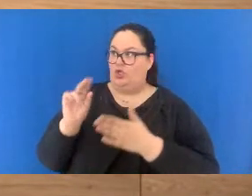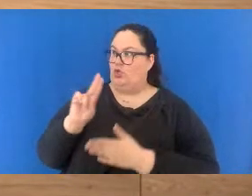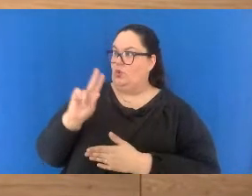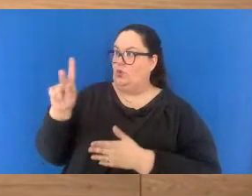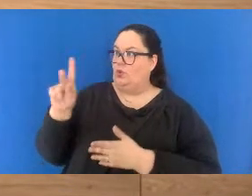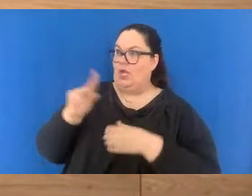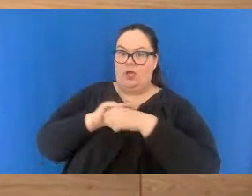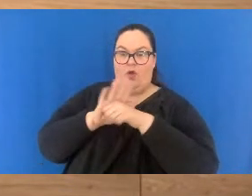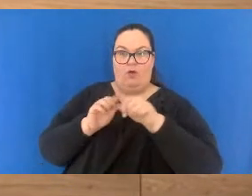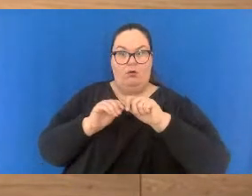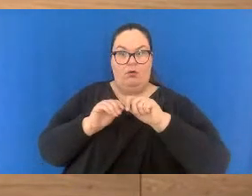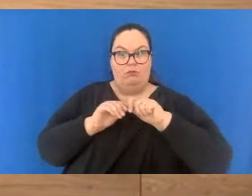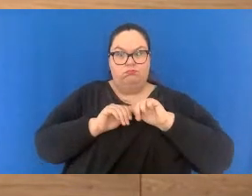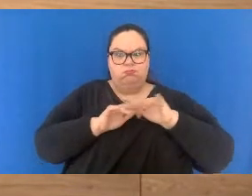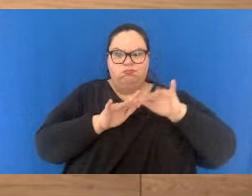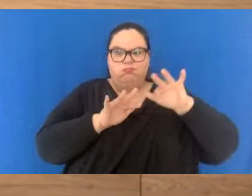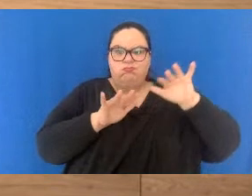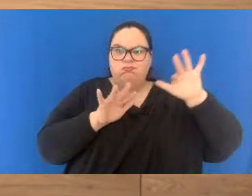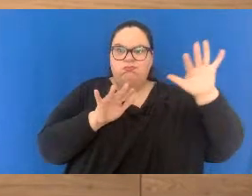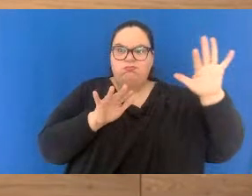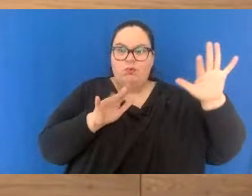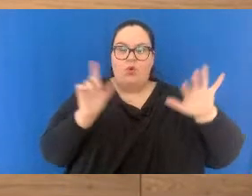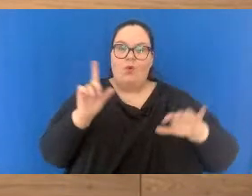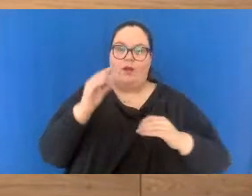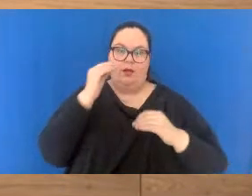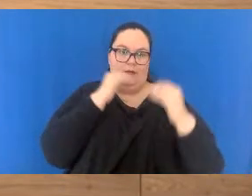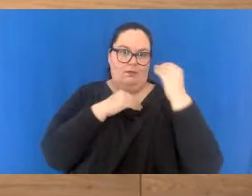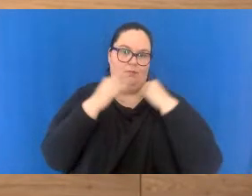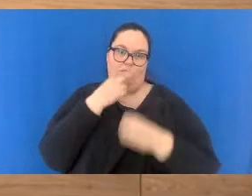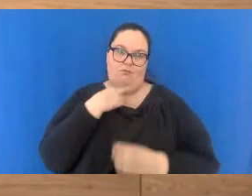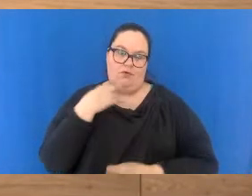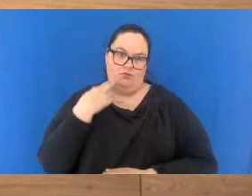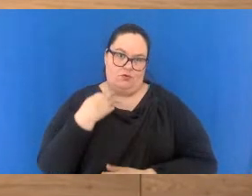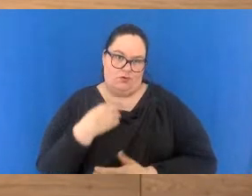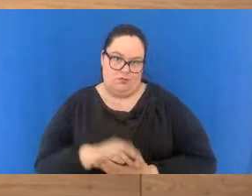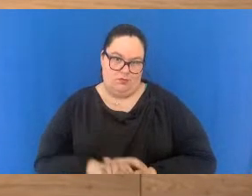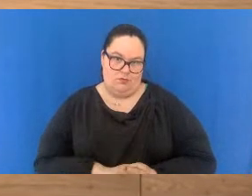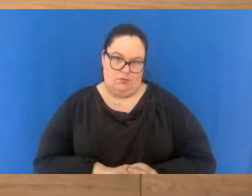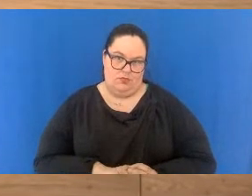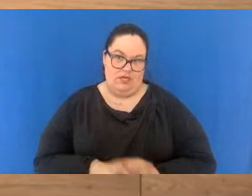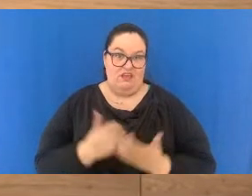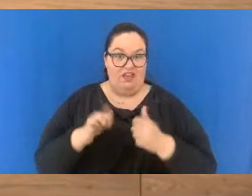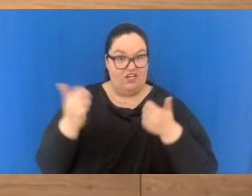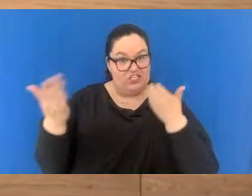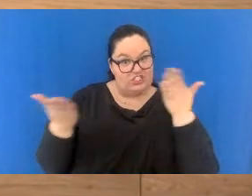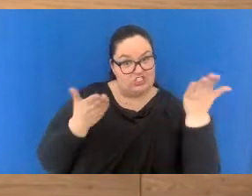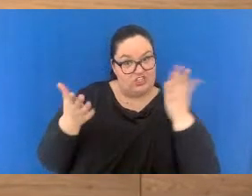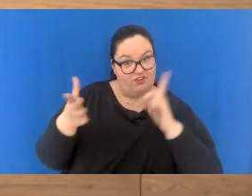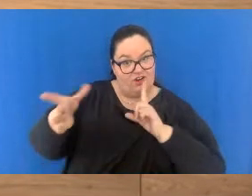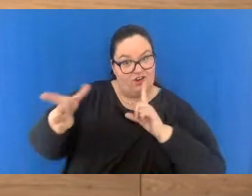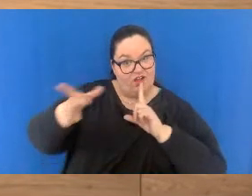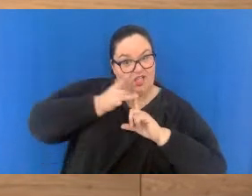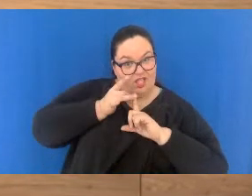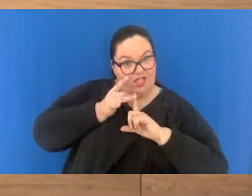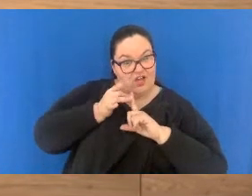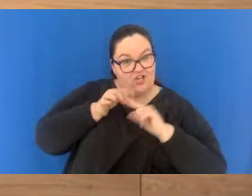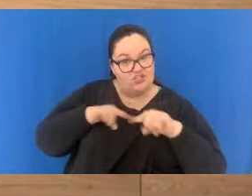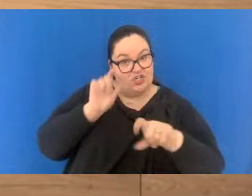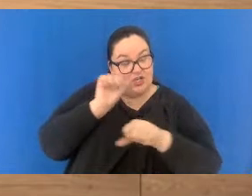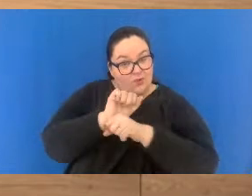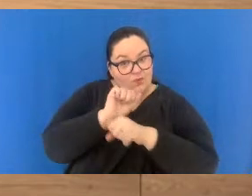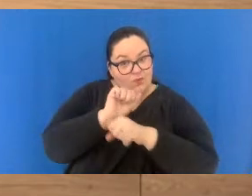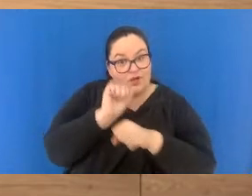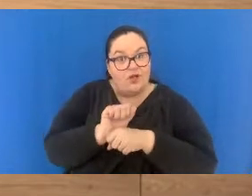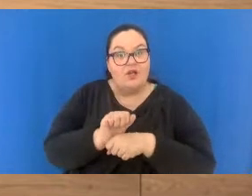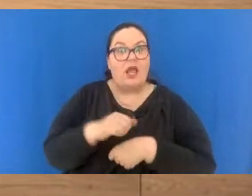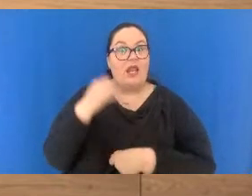been spreading in places where food is consumed. Have any servers contracted the virus while on the job? And if so,